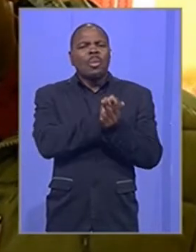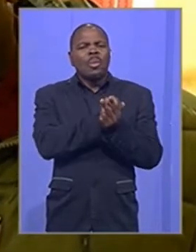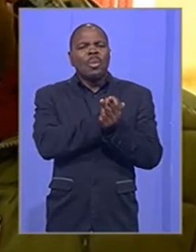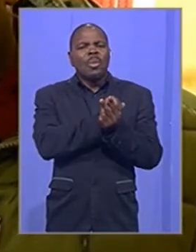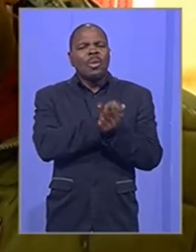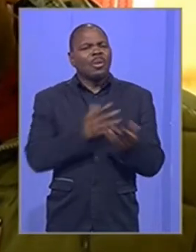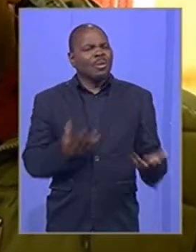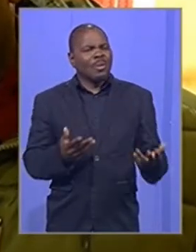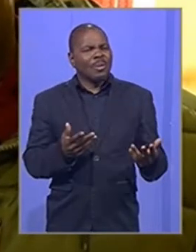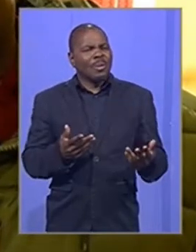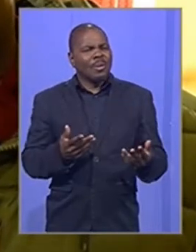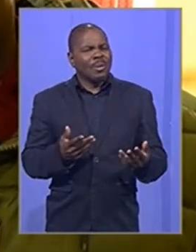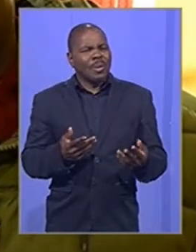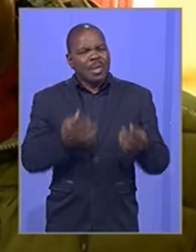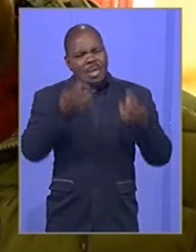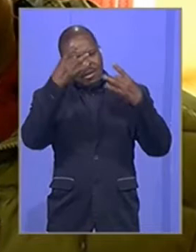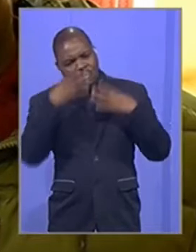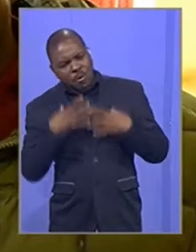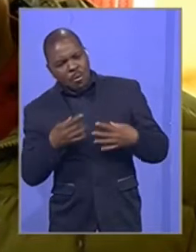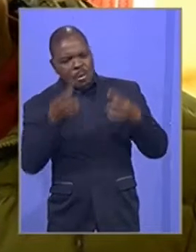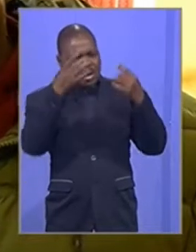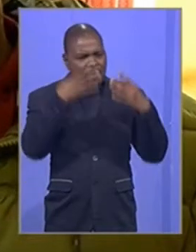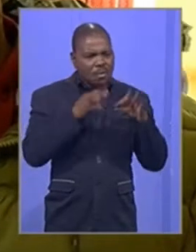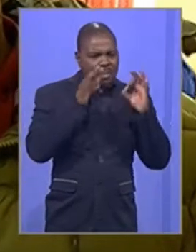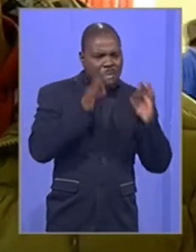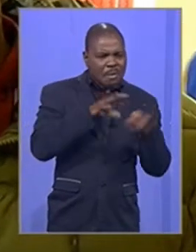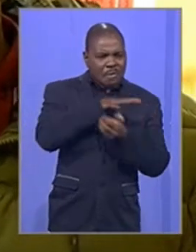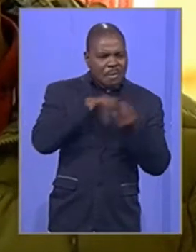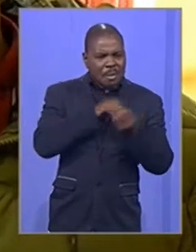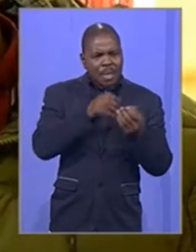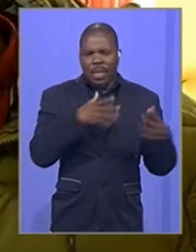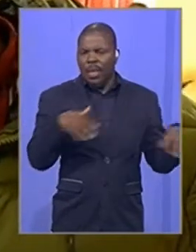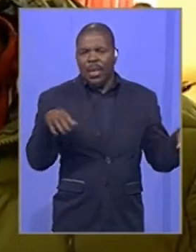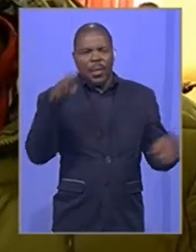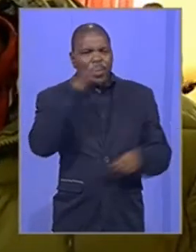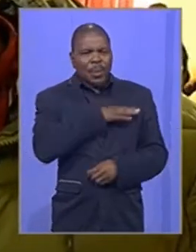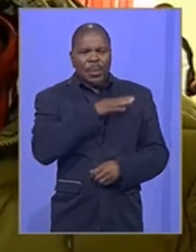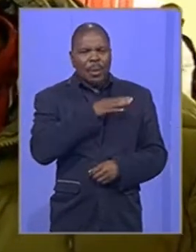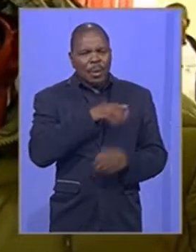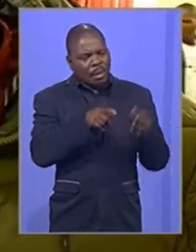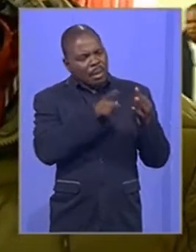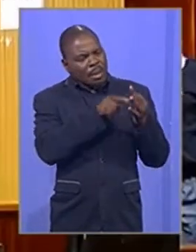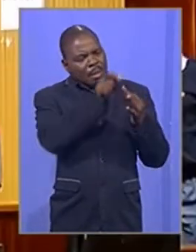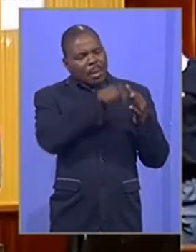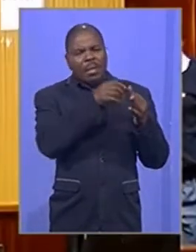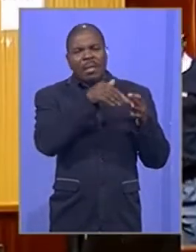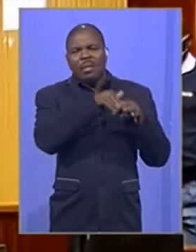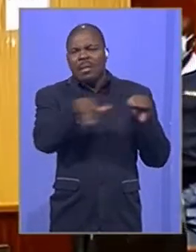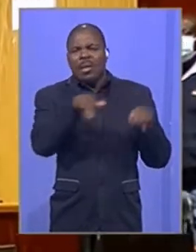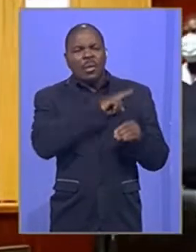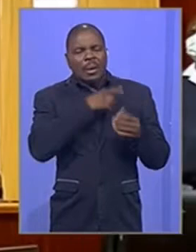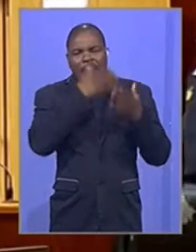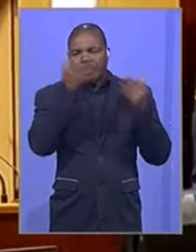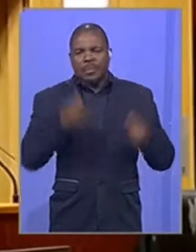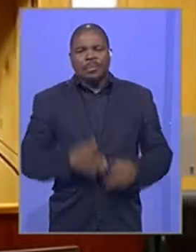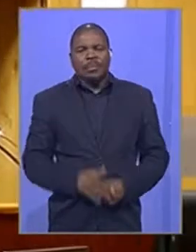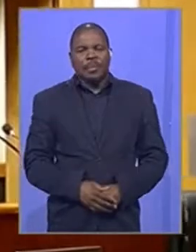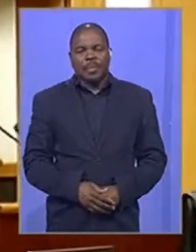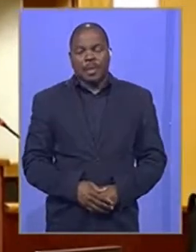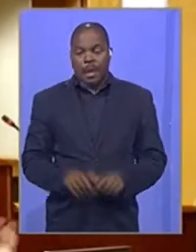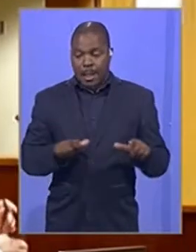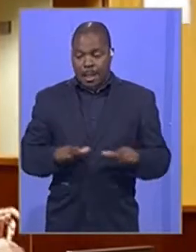then there's no information that came straight to the family about the other one which was released. Re sale provinseng